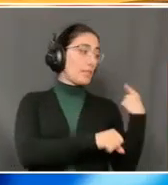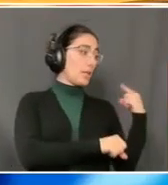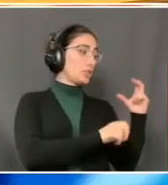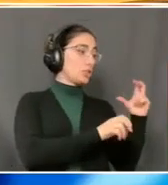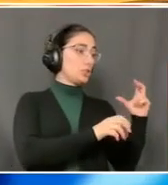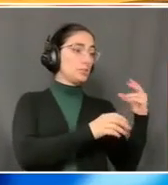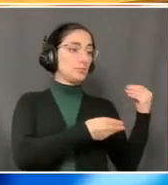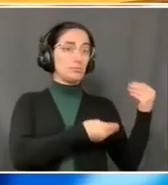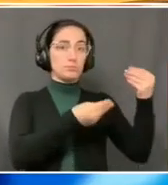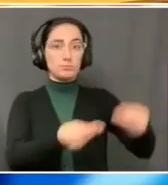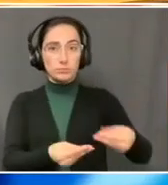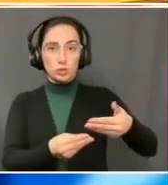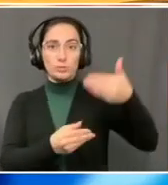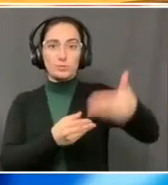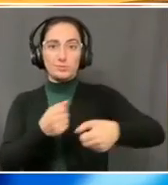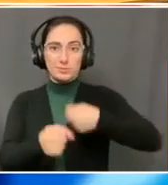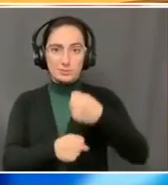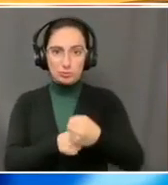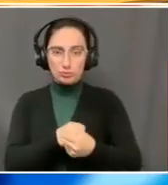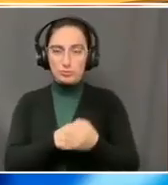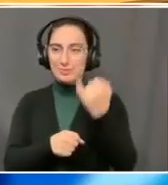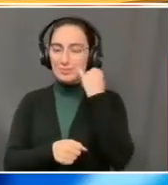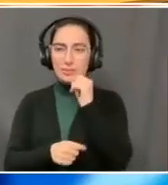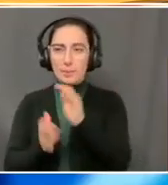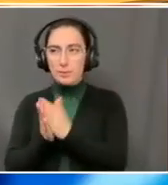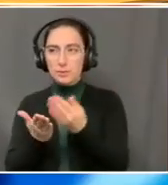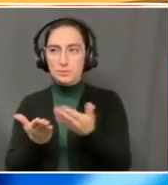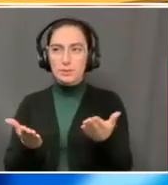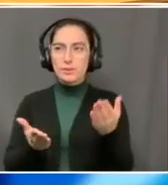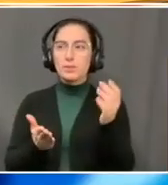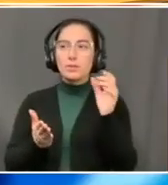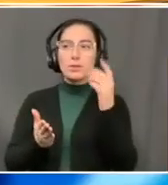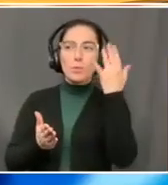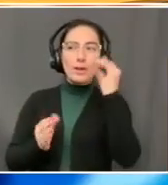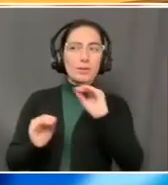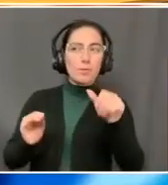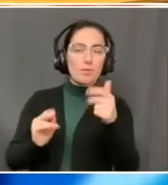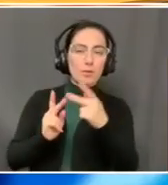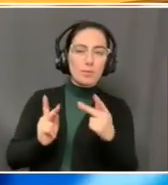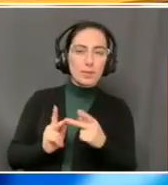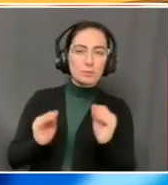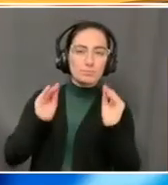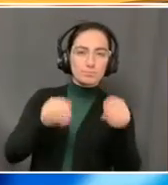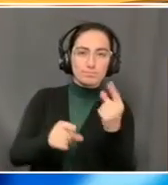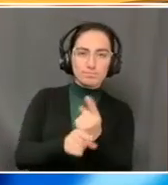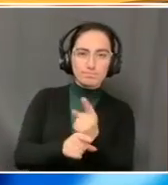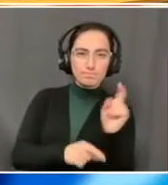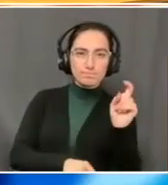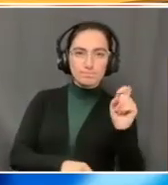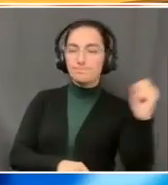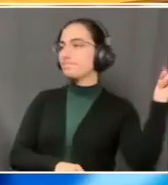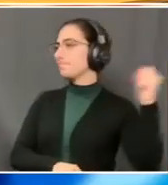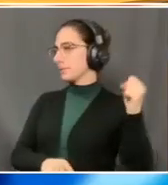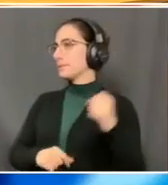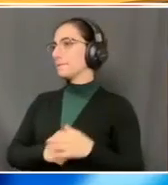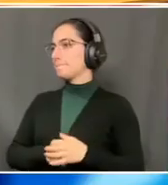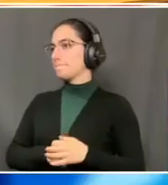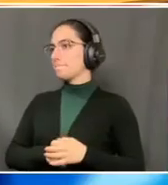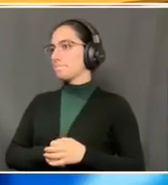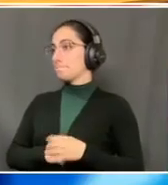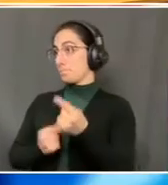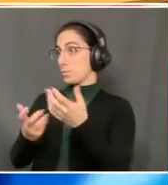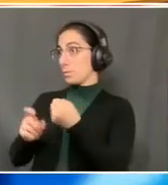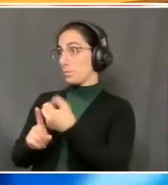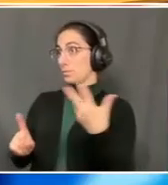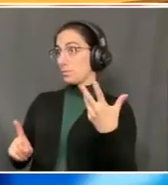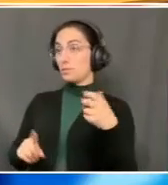supplies. Because there's no other place to put it, right? Yes. Yeah. Do you want me to Yeah. describe a little